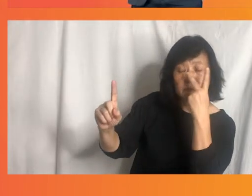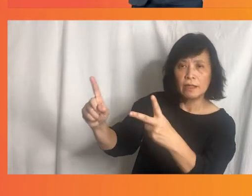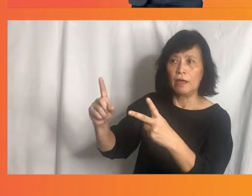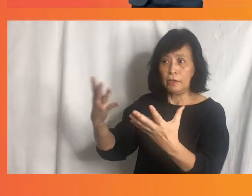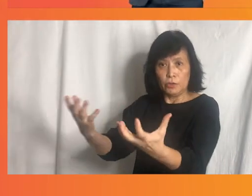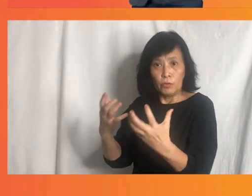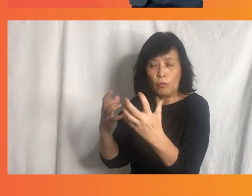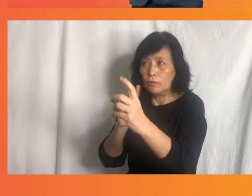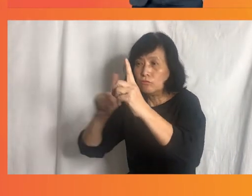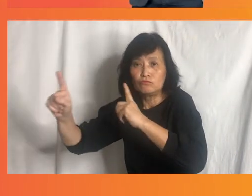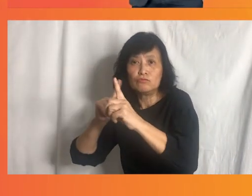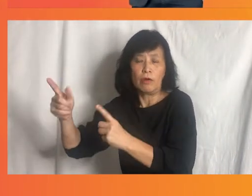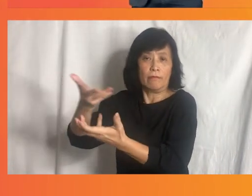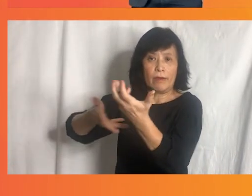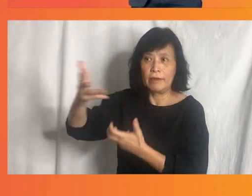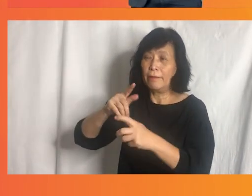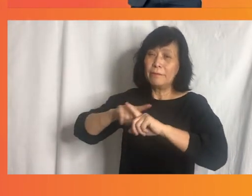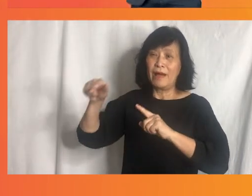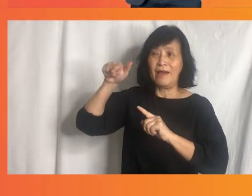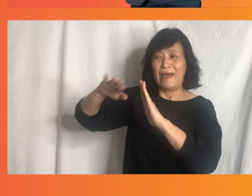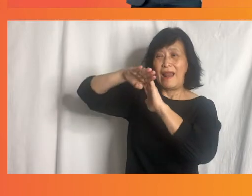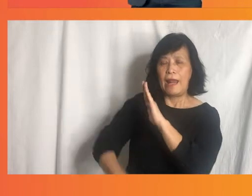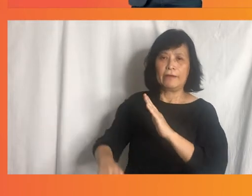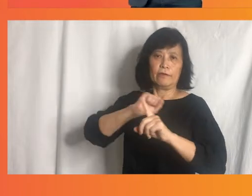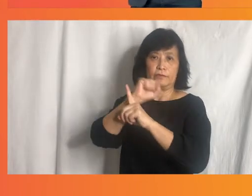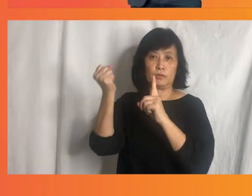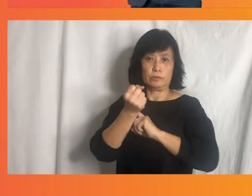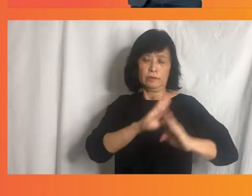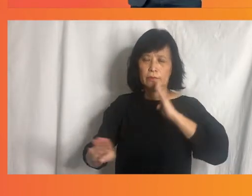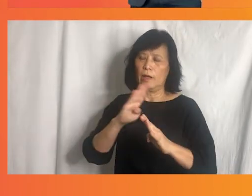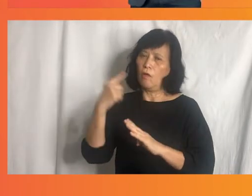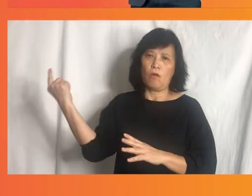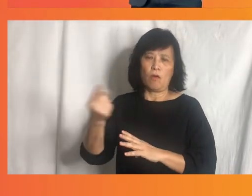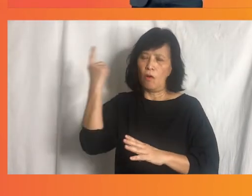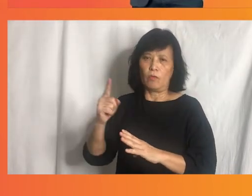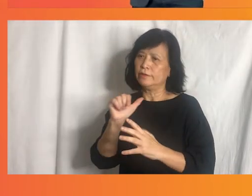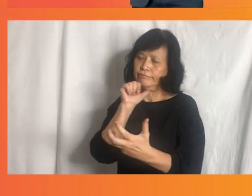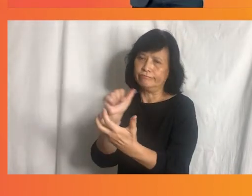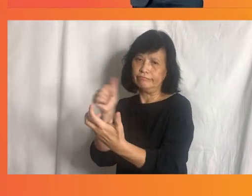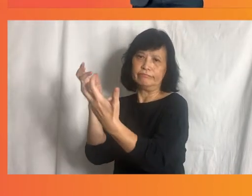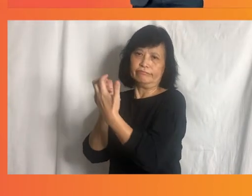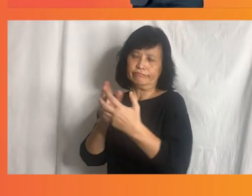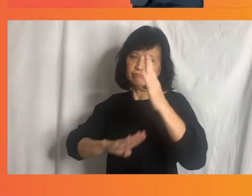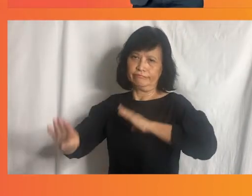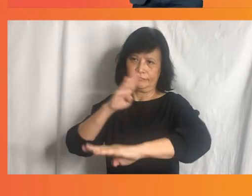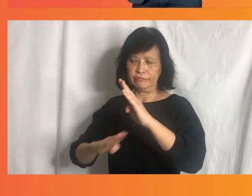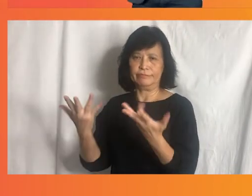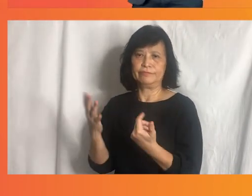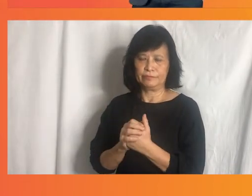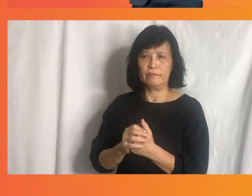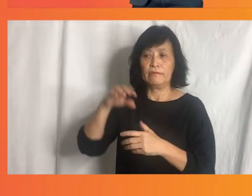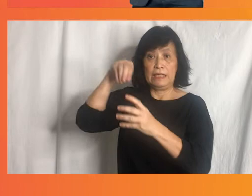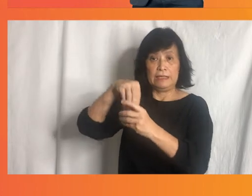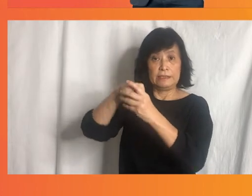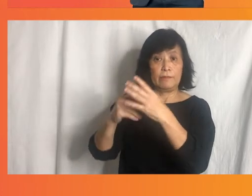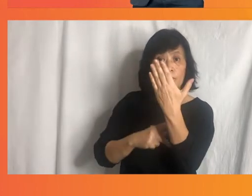the lack of social boundaries often resulted in socially inappropriate advances or communication. Now, within the